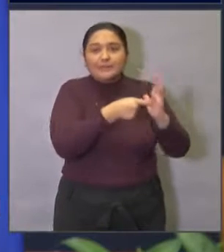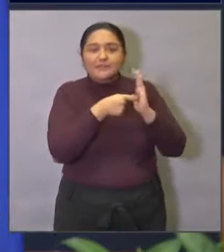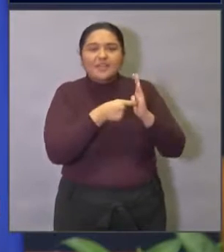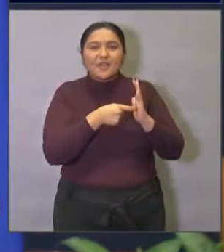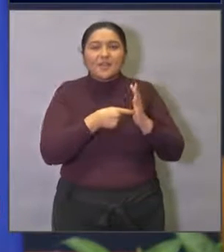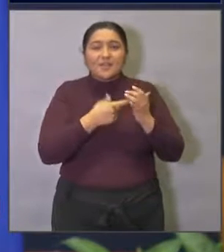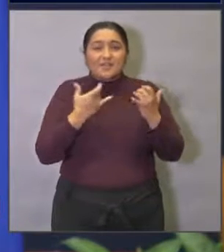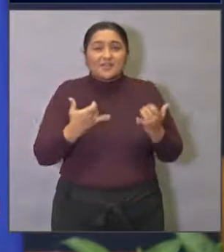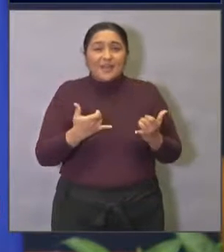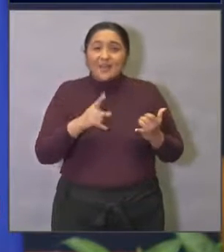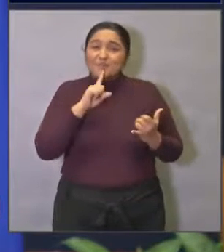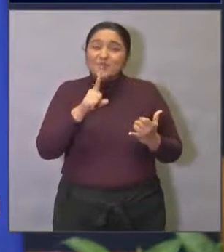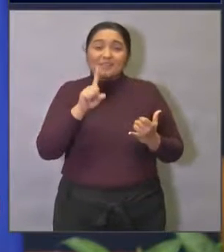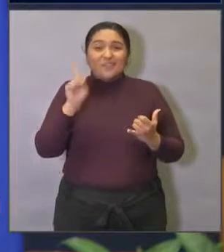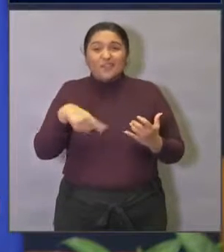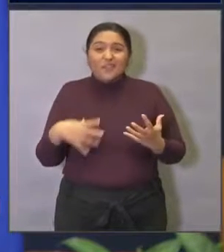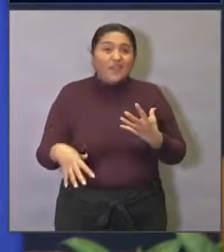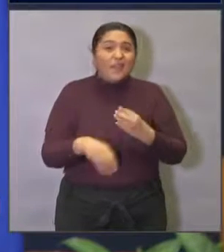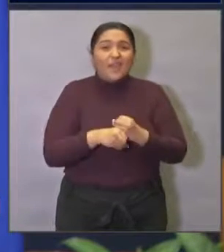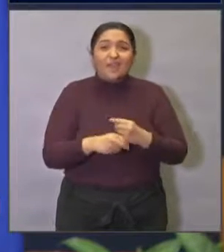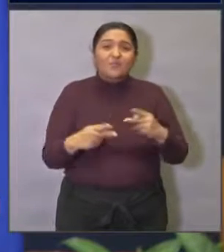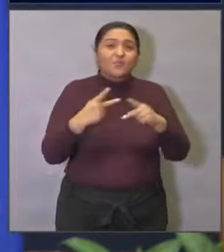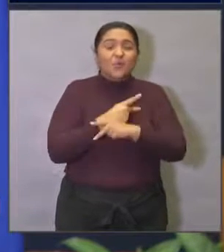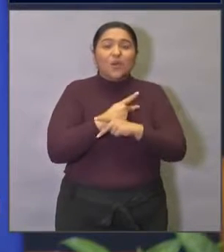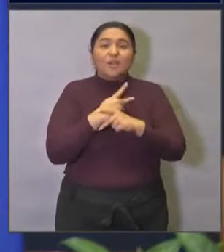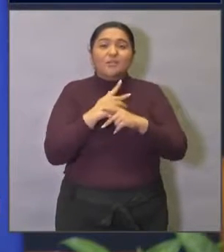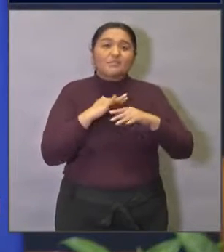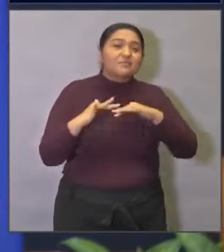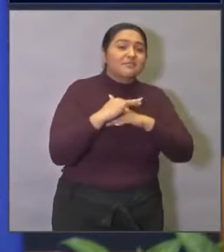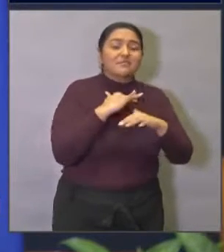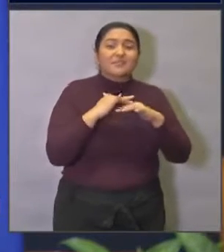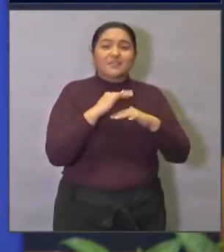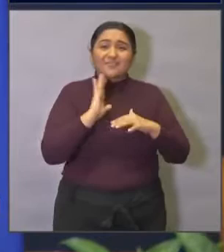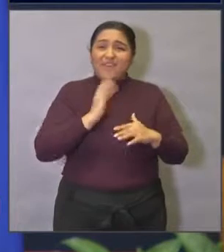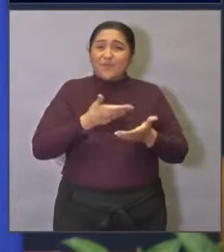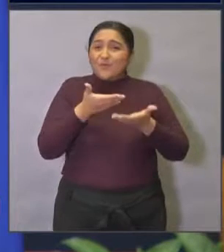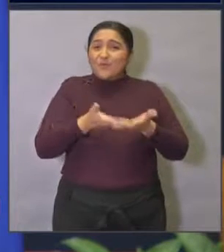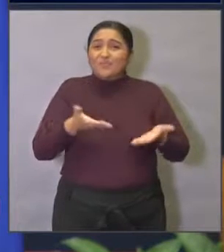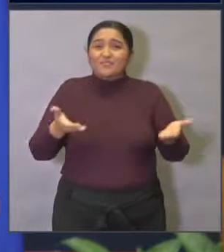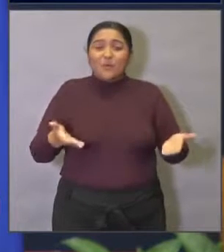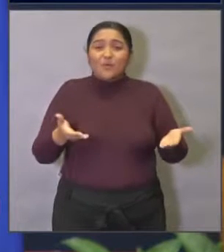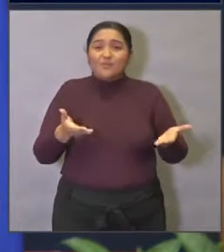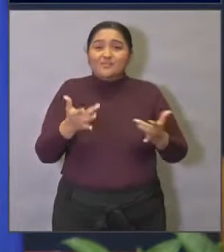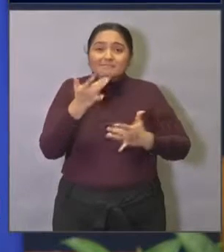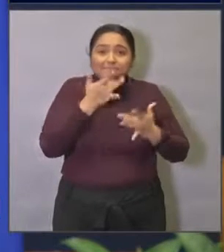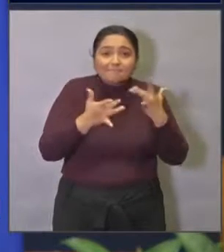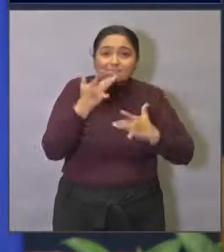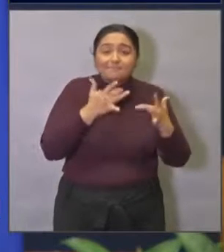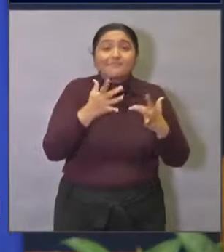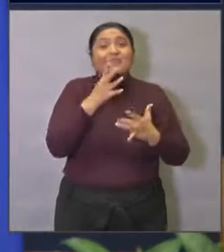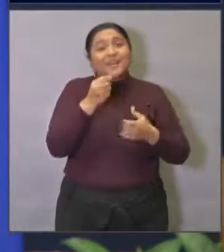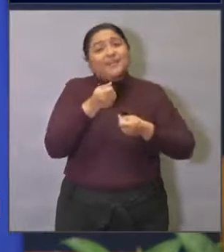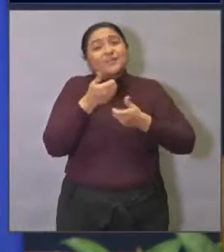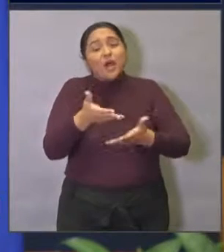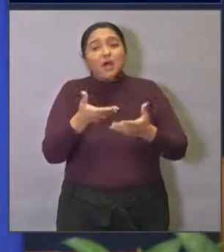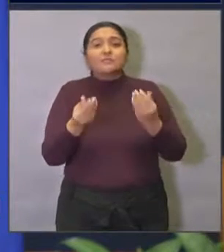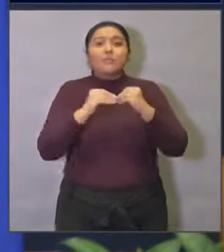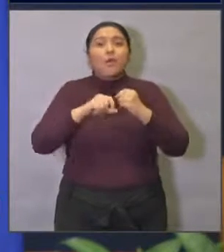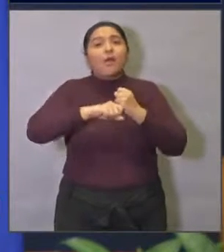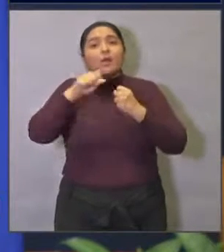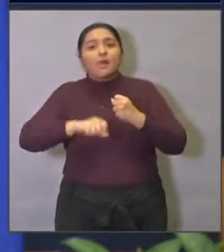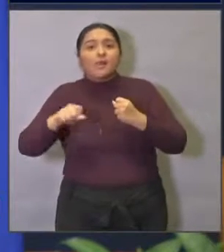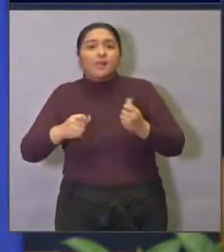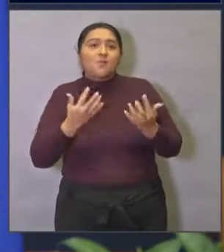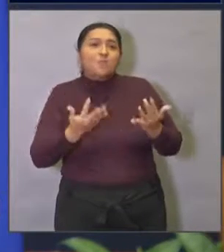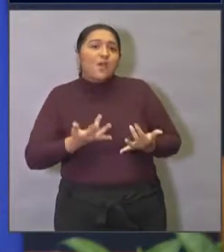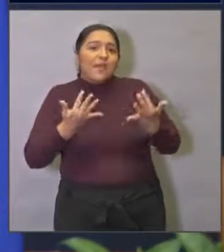the overcrowding of these already extremely strained resources and imposes delays on those in those resources and